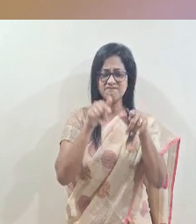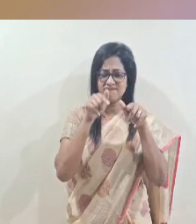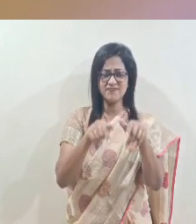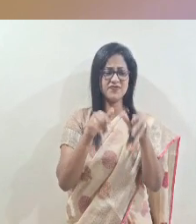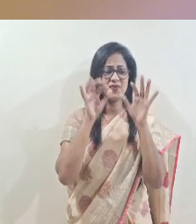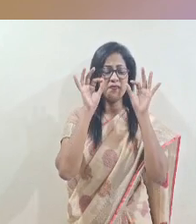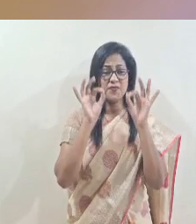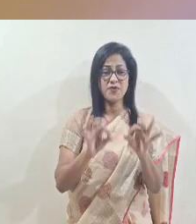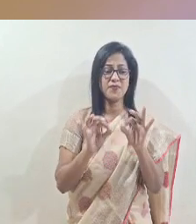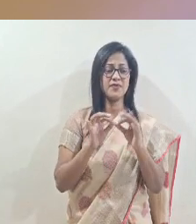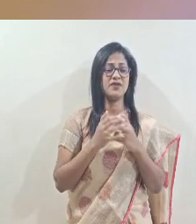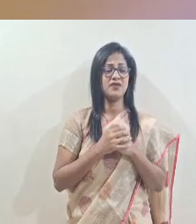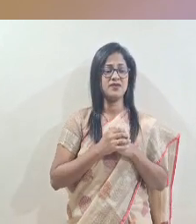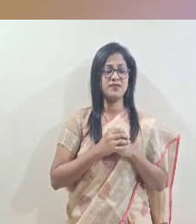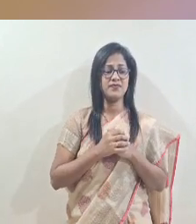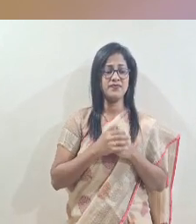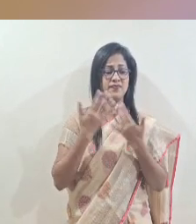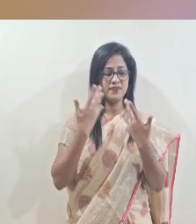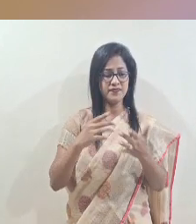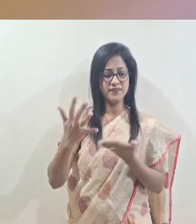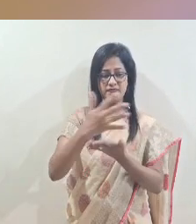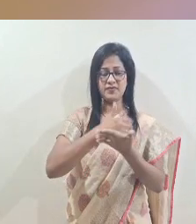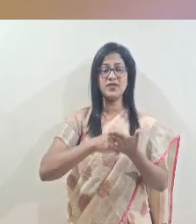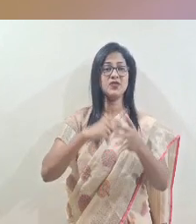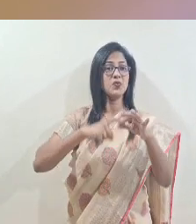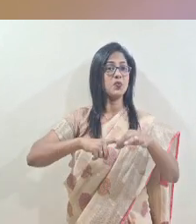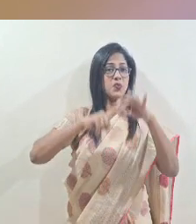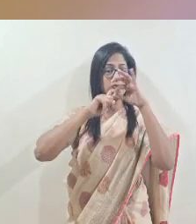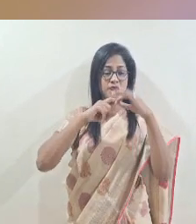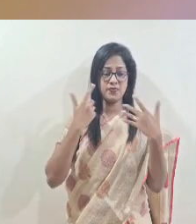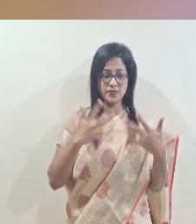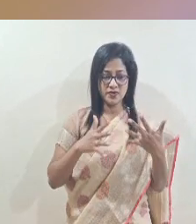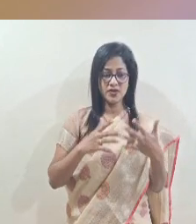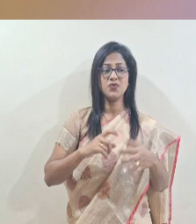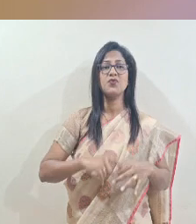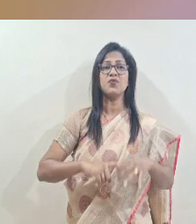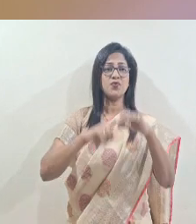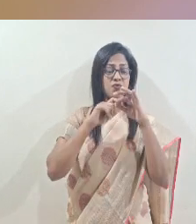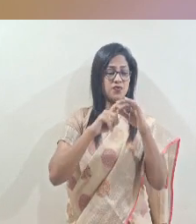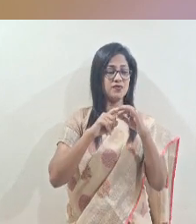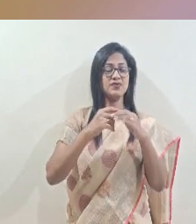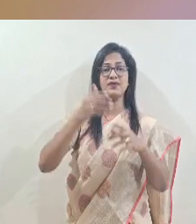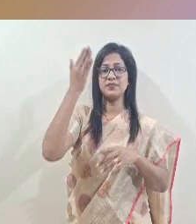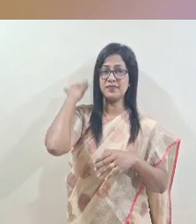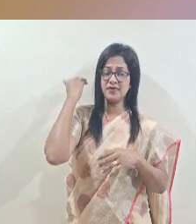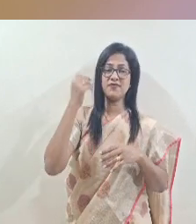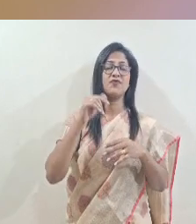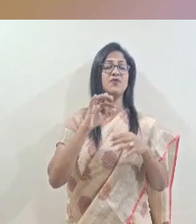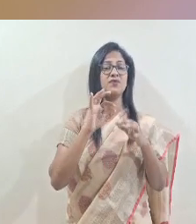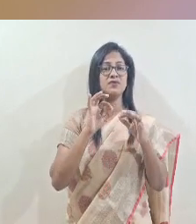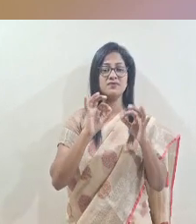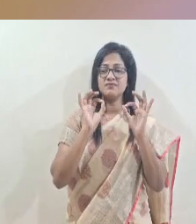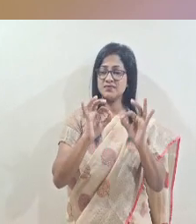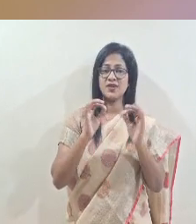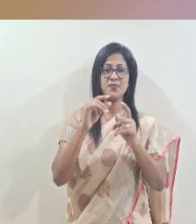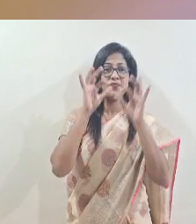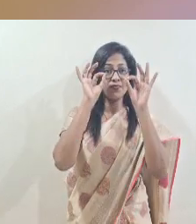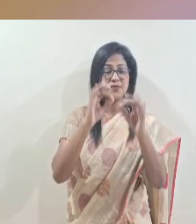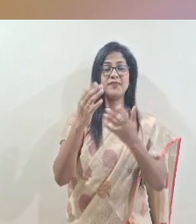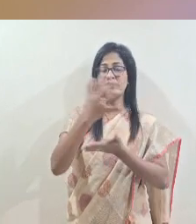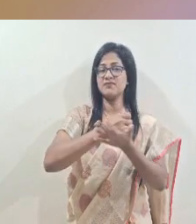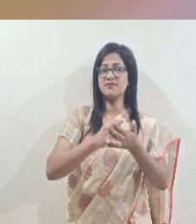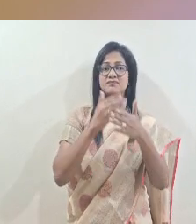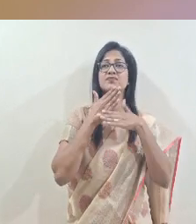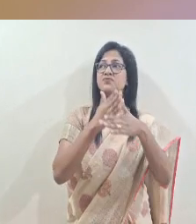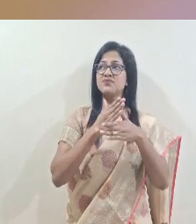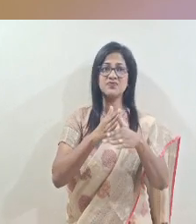proper data quality. The quality of data that you have of the previous disasters are not good enough, or there is no proper data sharing